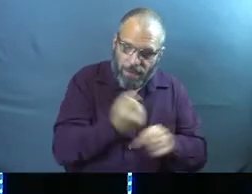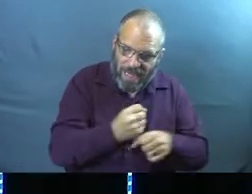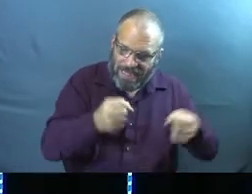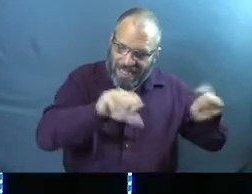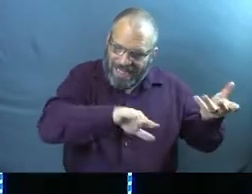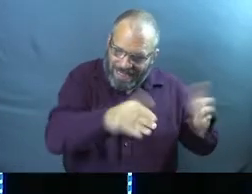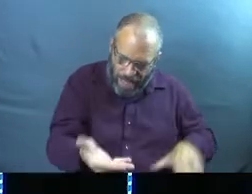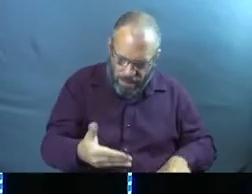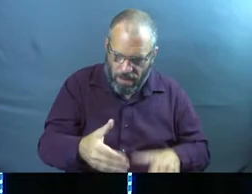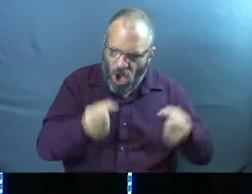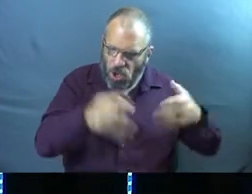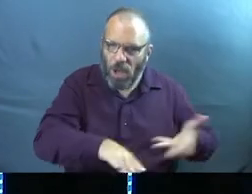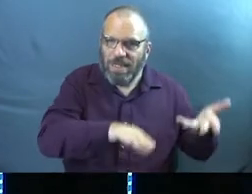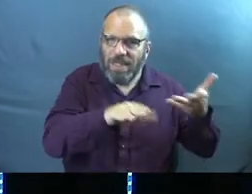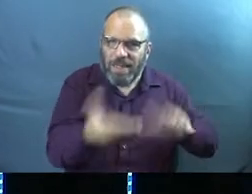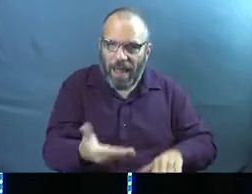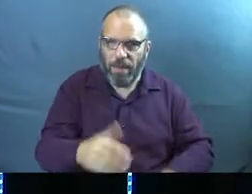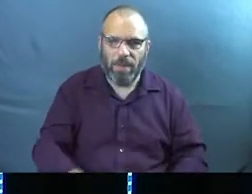death.